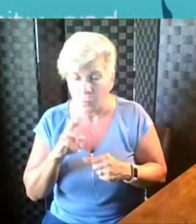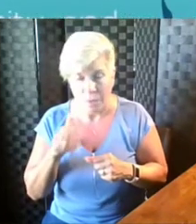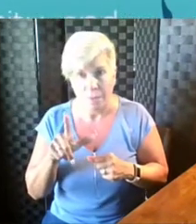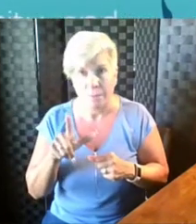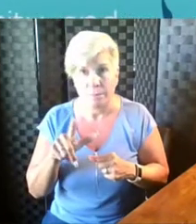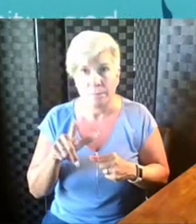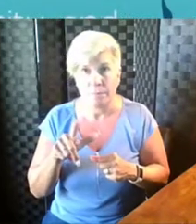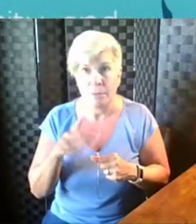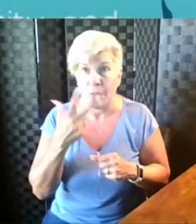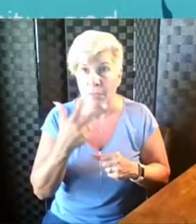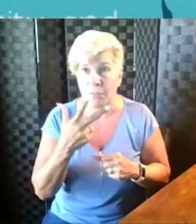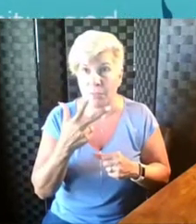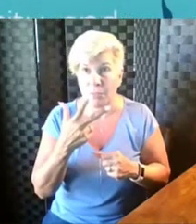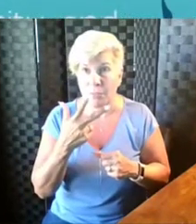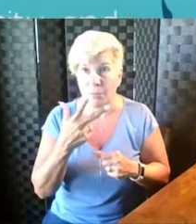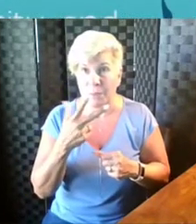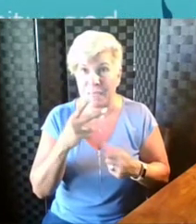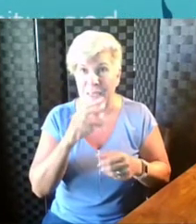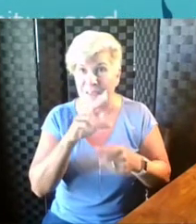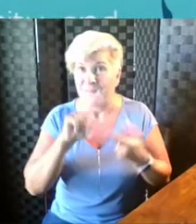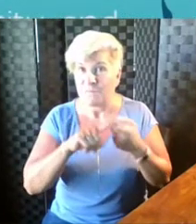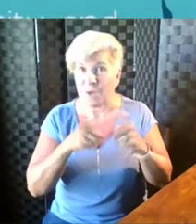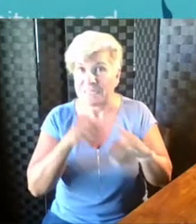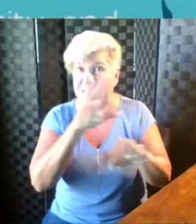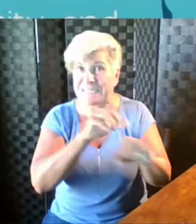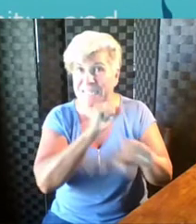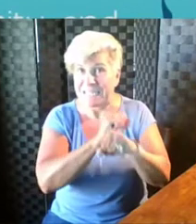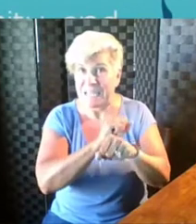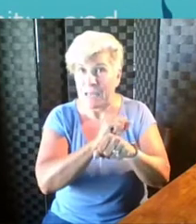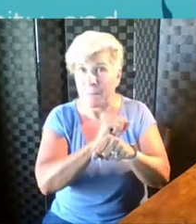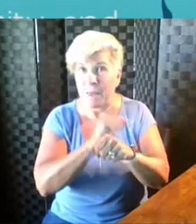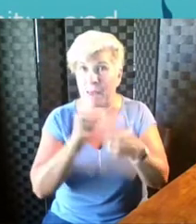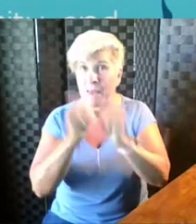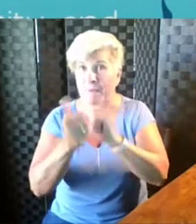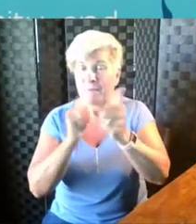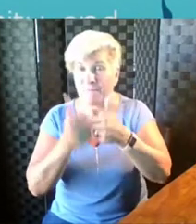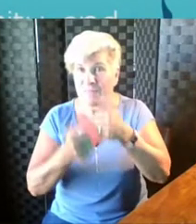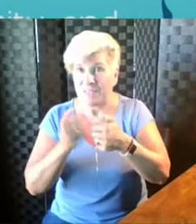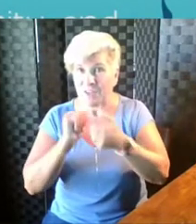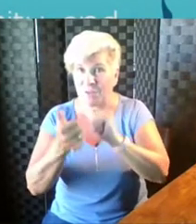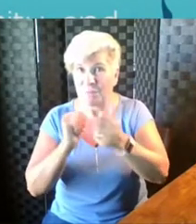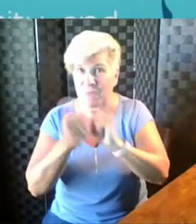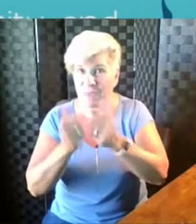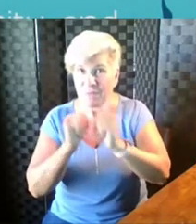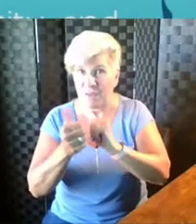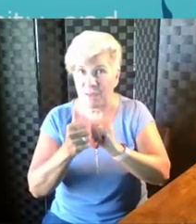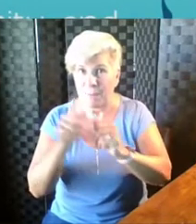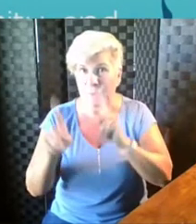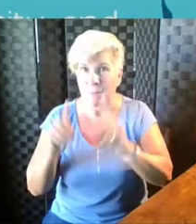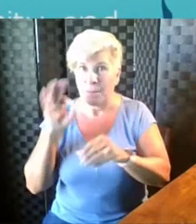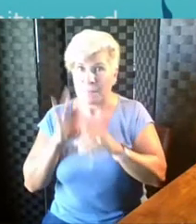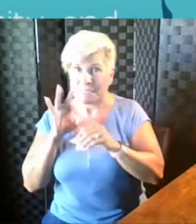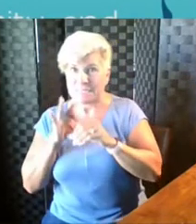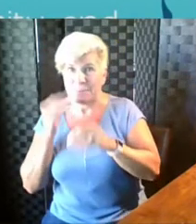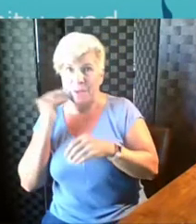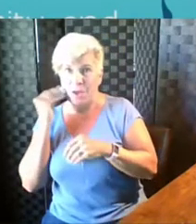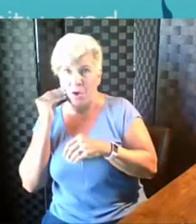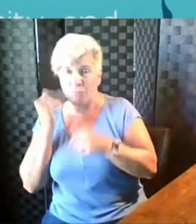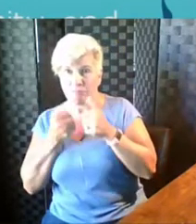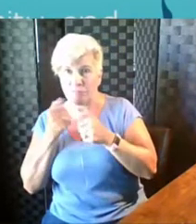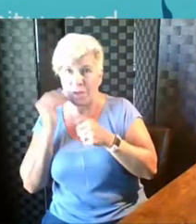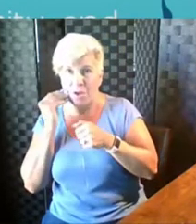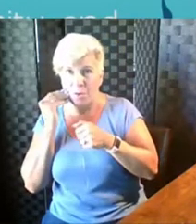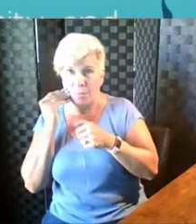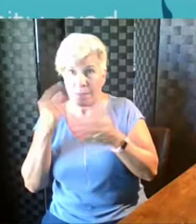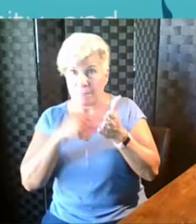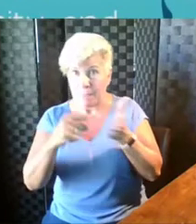Well, the 3 friends will set up a Fortnite video game marathon. People can participate from home. They will